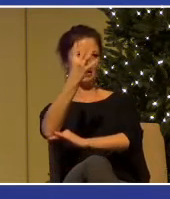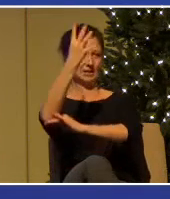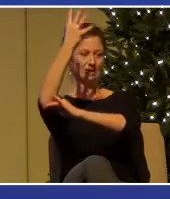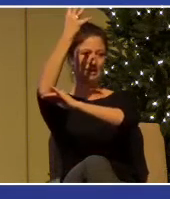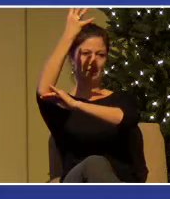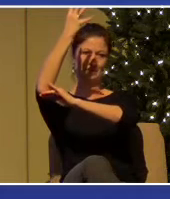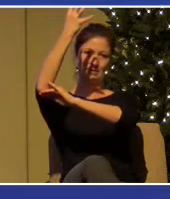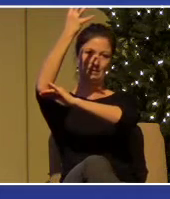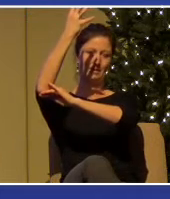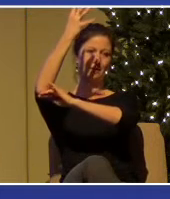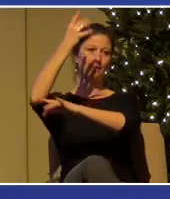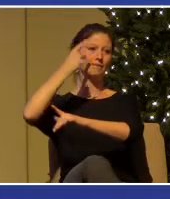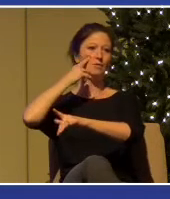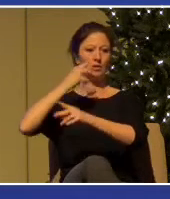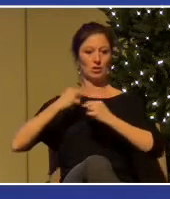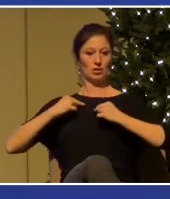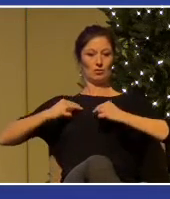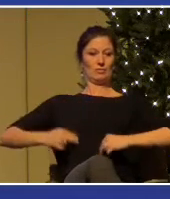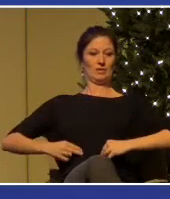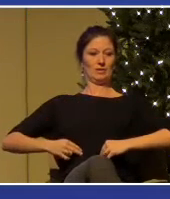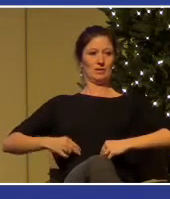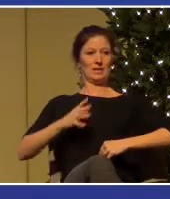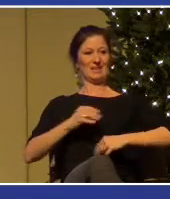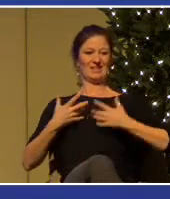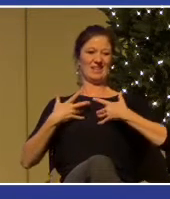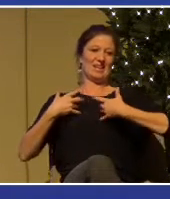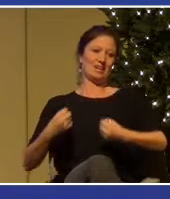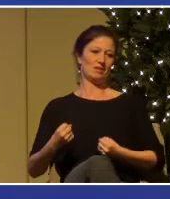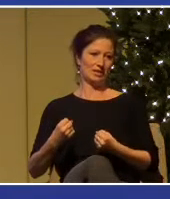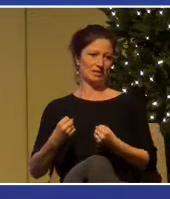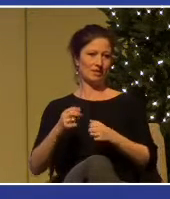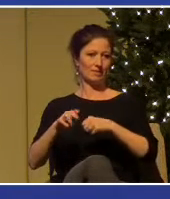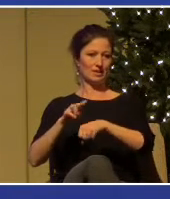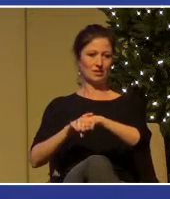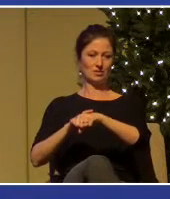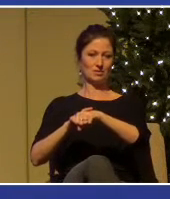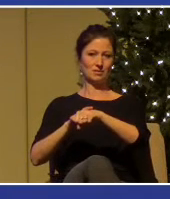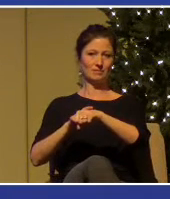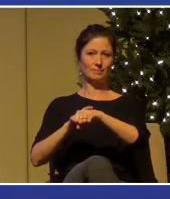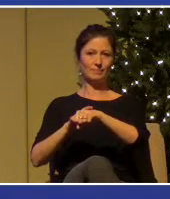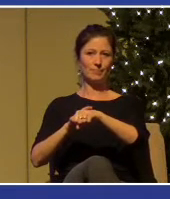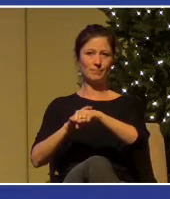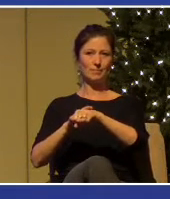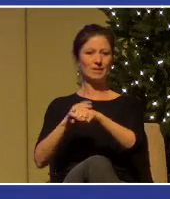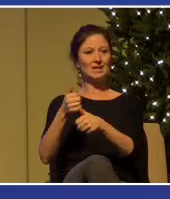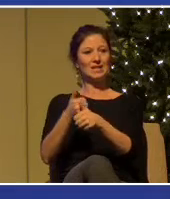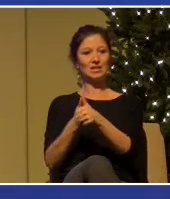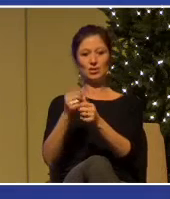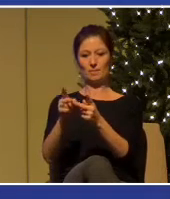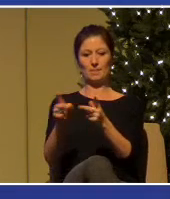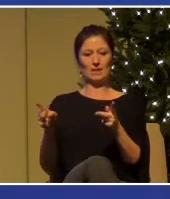then were for the healing of the nations, because these are places then where we have faith.